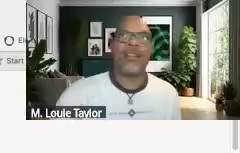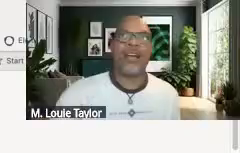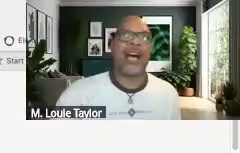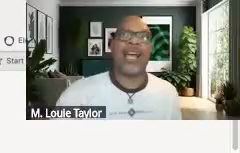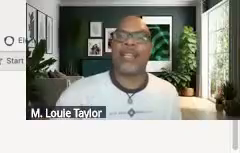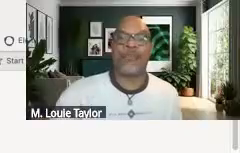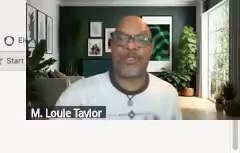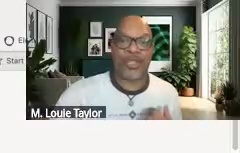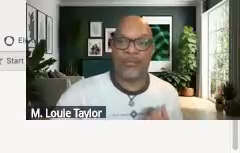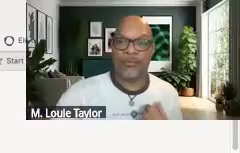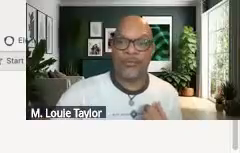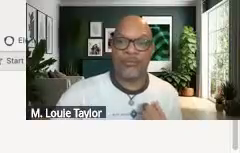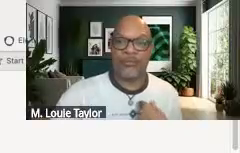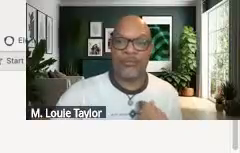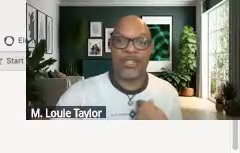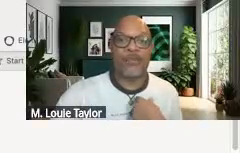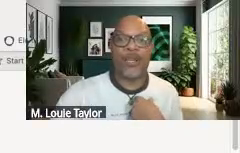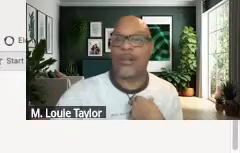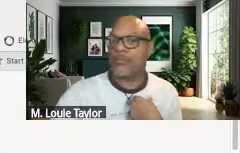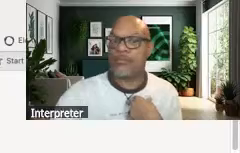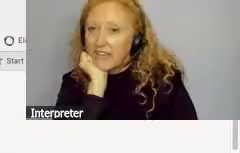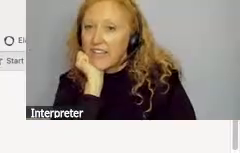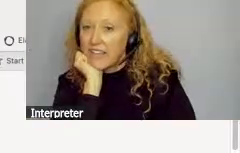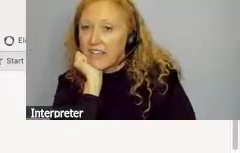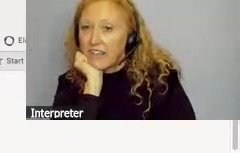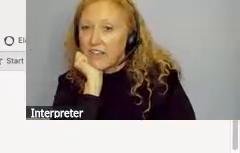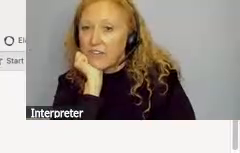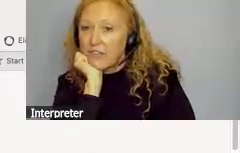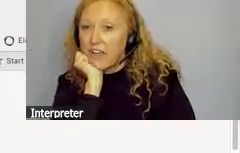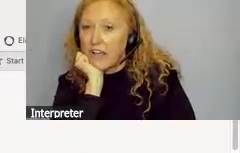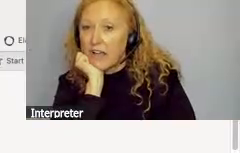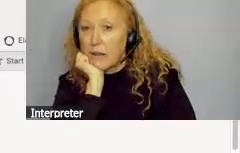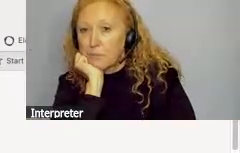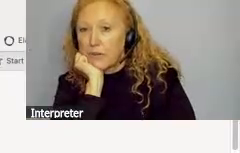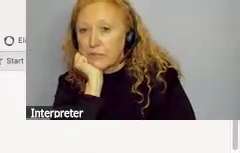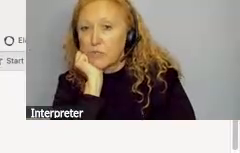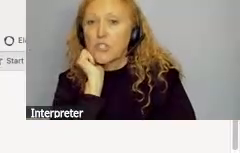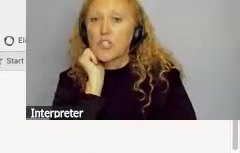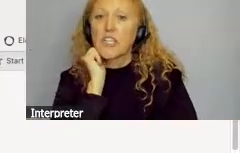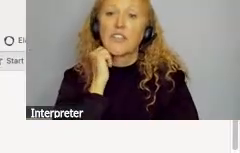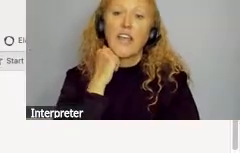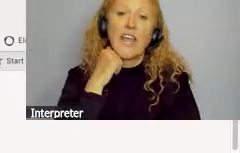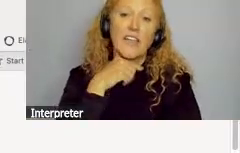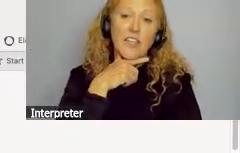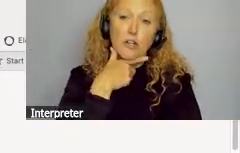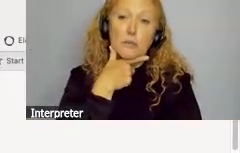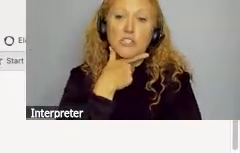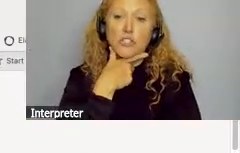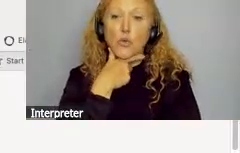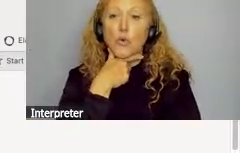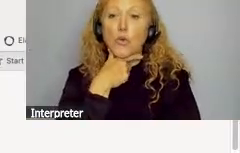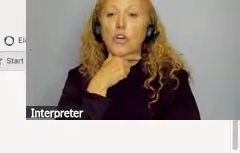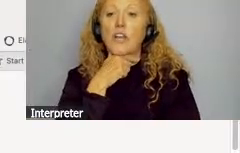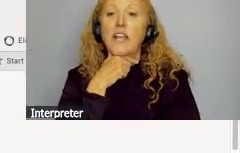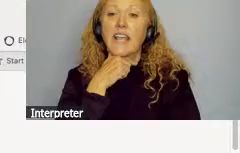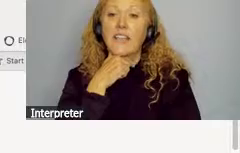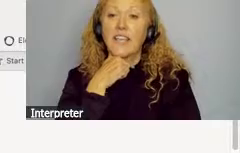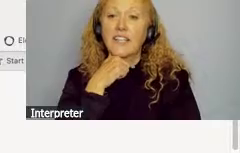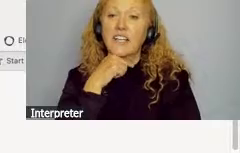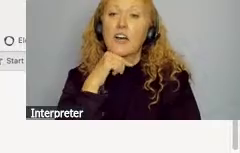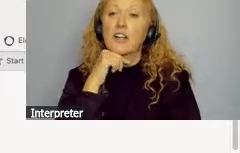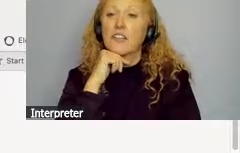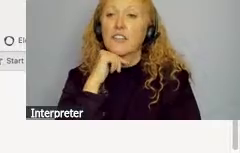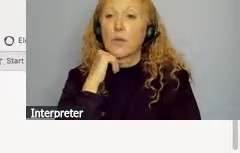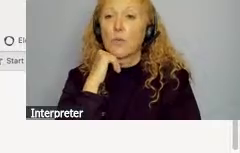All right. Yes, Need I that have a person. question. Yes, ma'am. Yes. Sir. If someone's looking at that and they go to my store and they